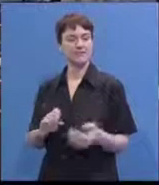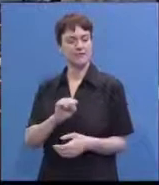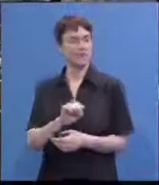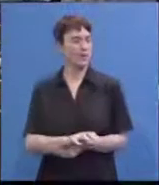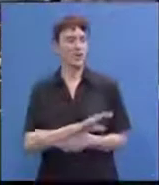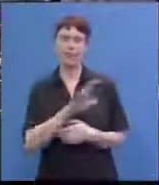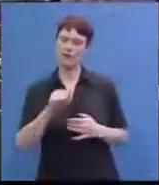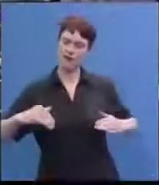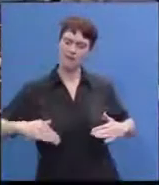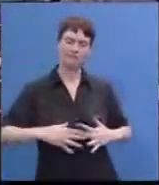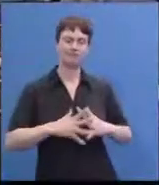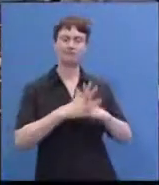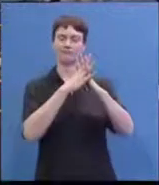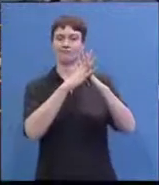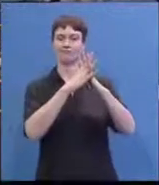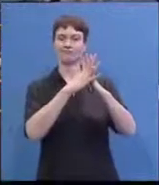united,